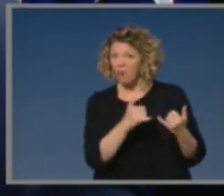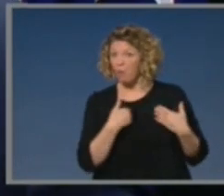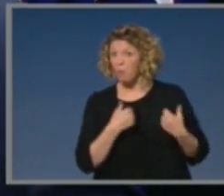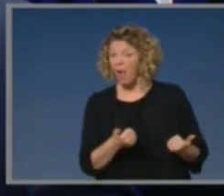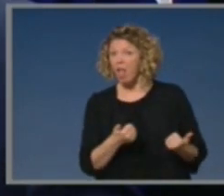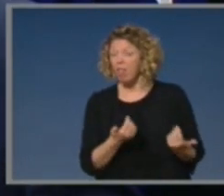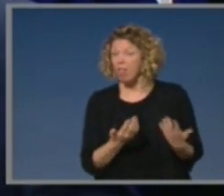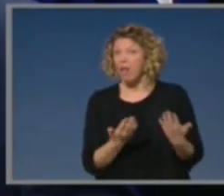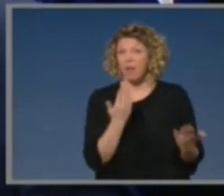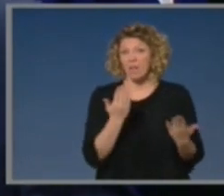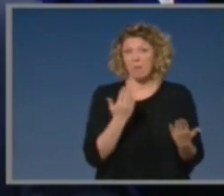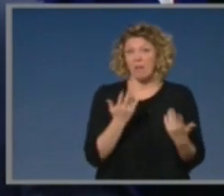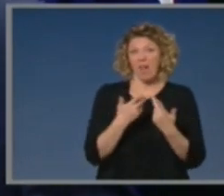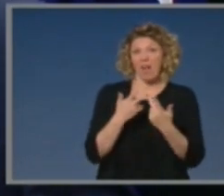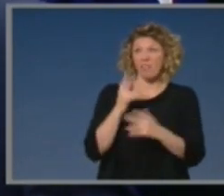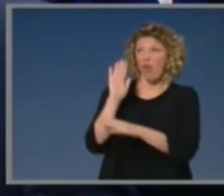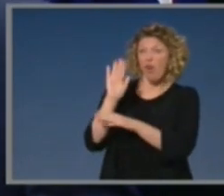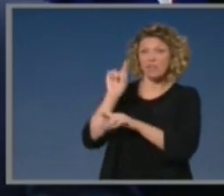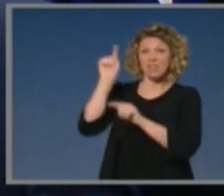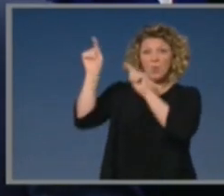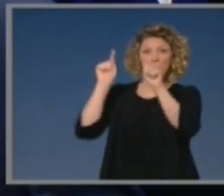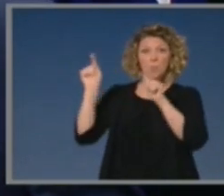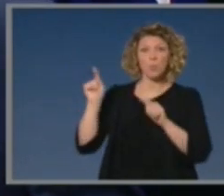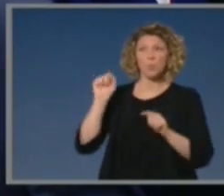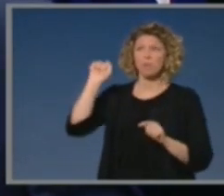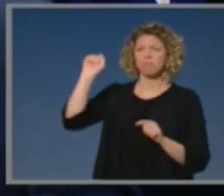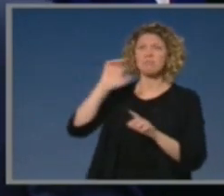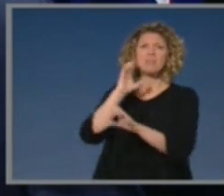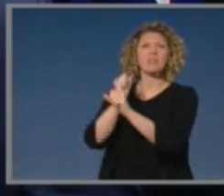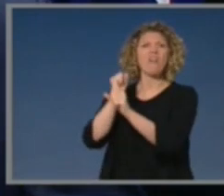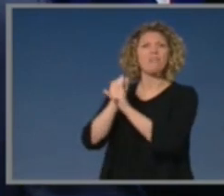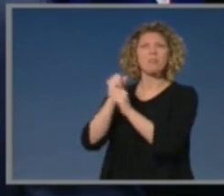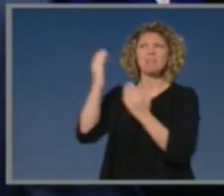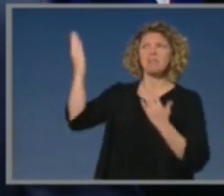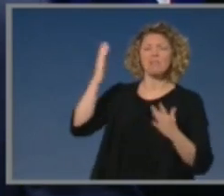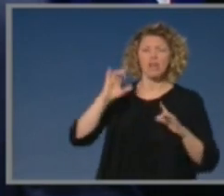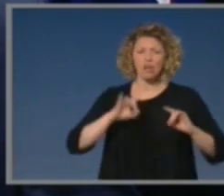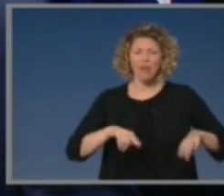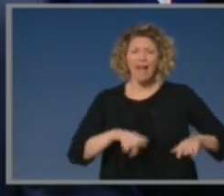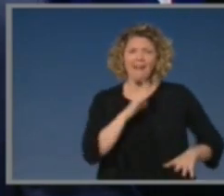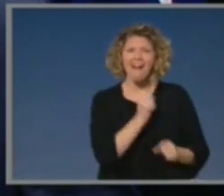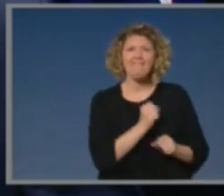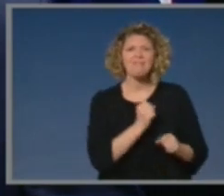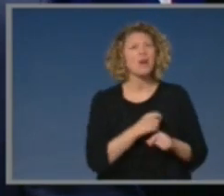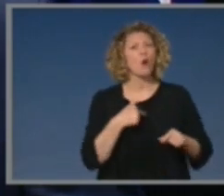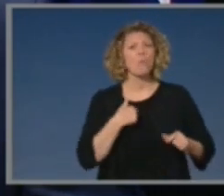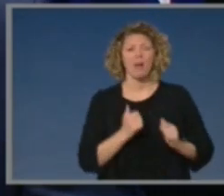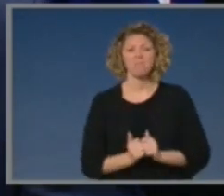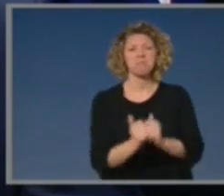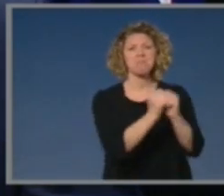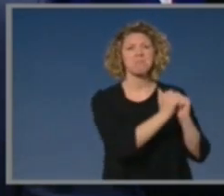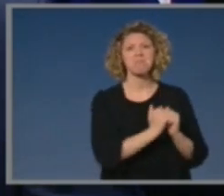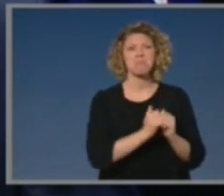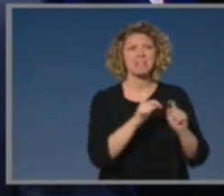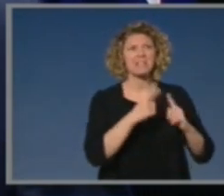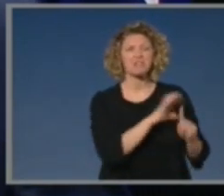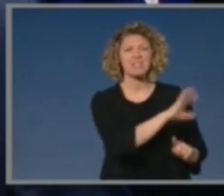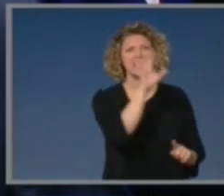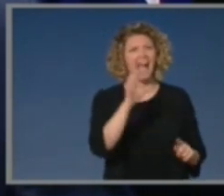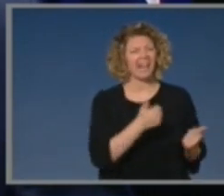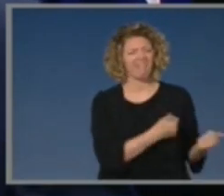ourselves to other countries that exist in federations, Australia really has operated as a federation remarkably well. But as we've